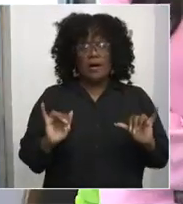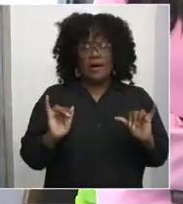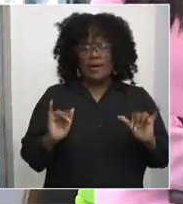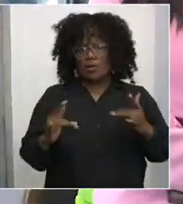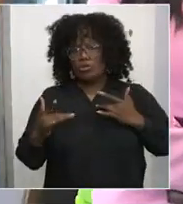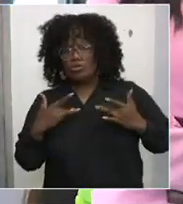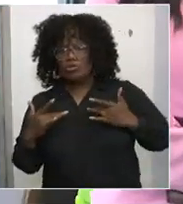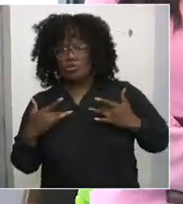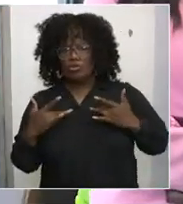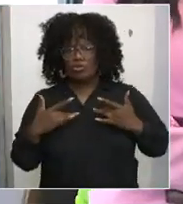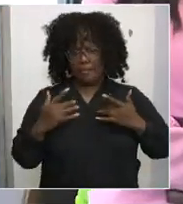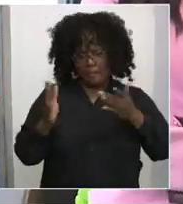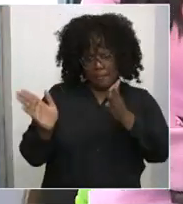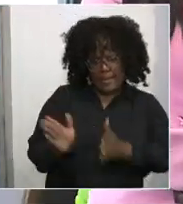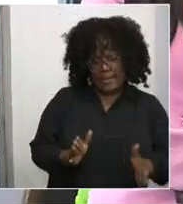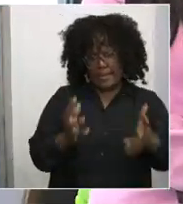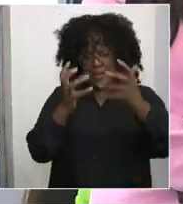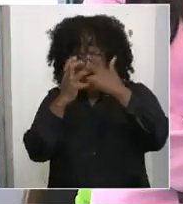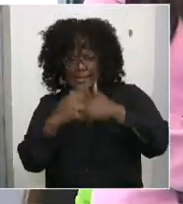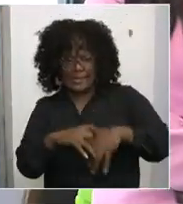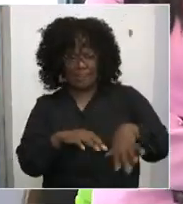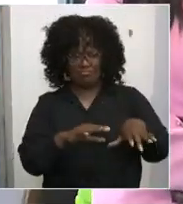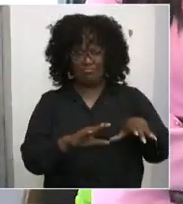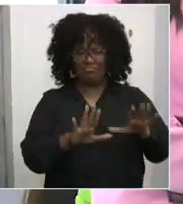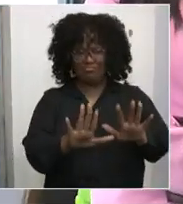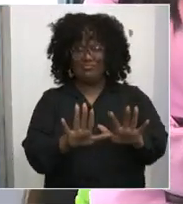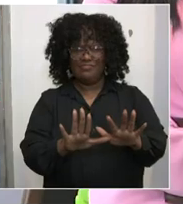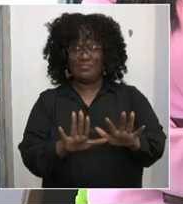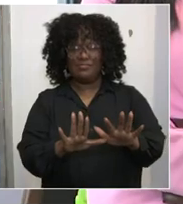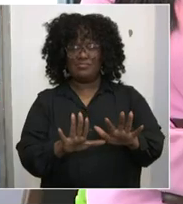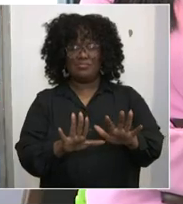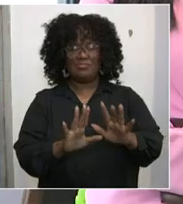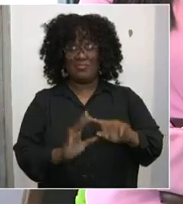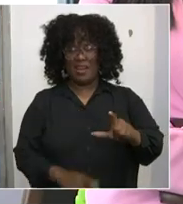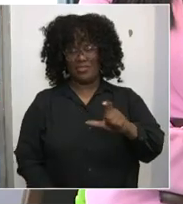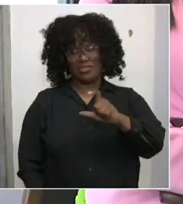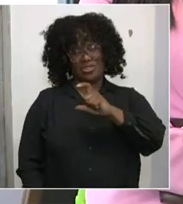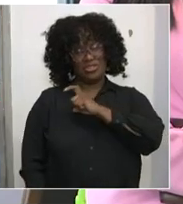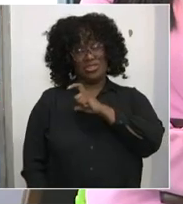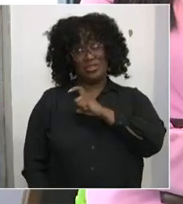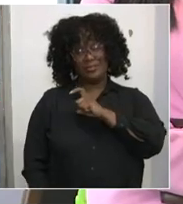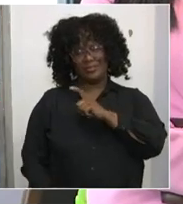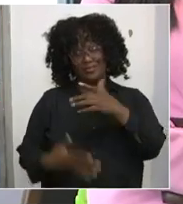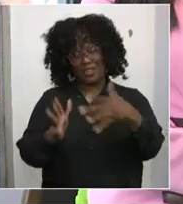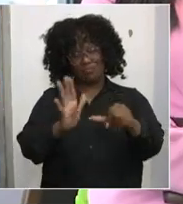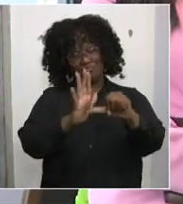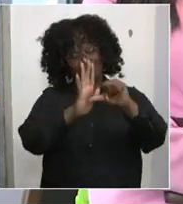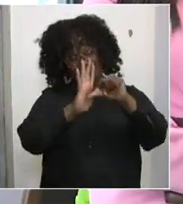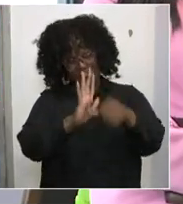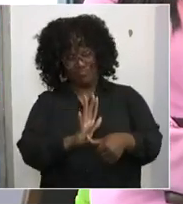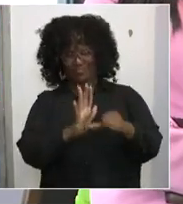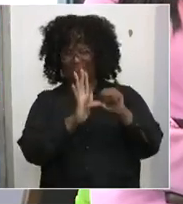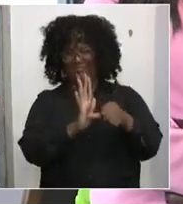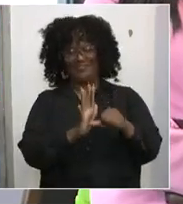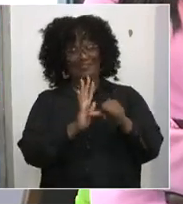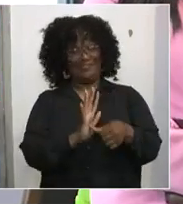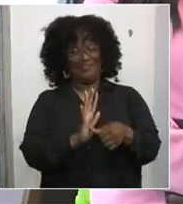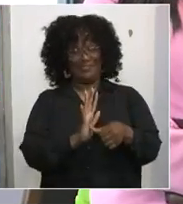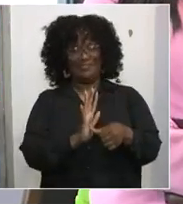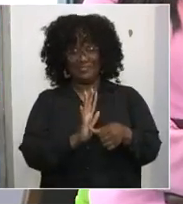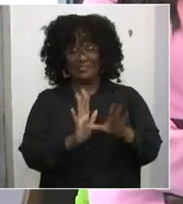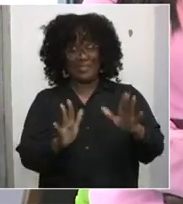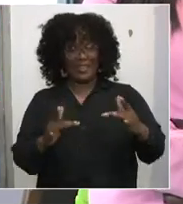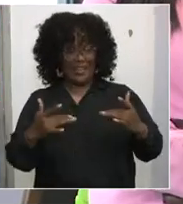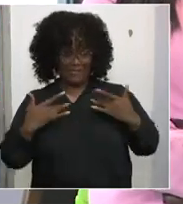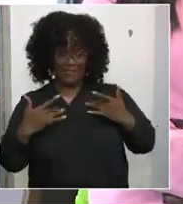ready. The chief said something that's very important from events or proposals in the past, that